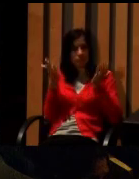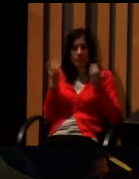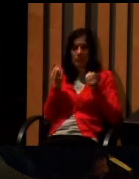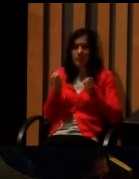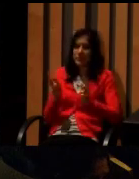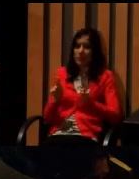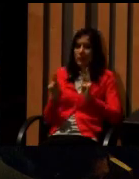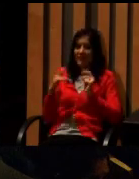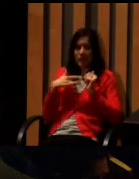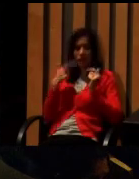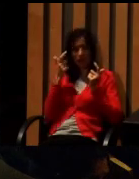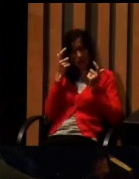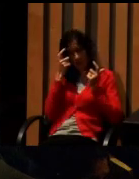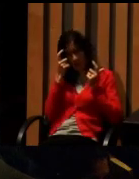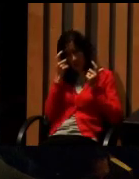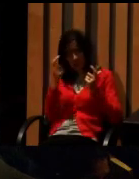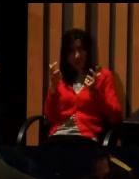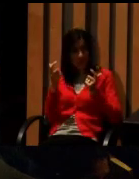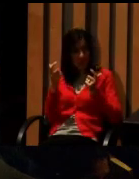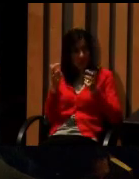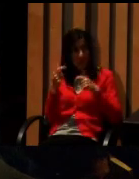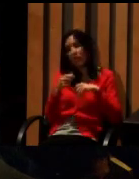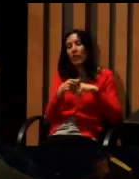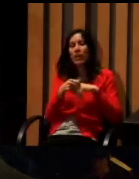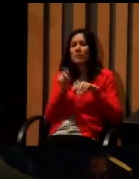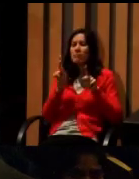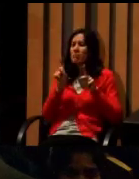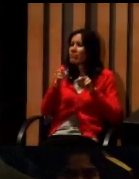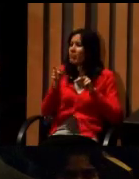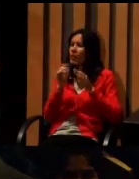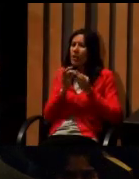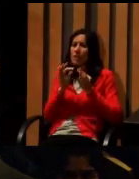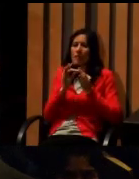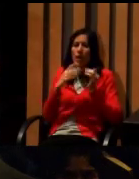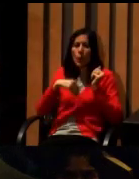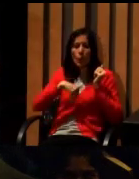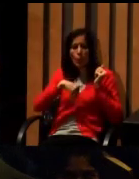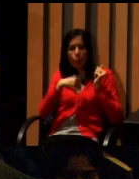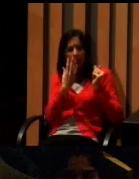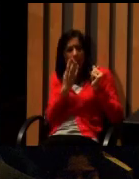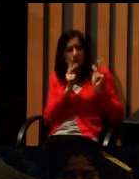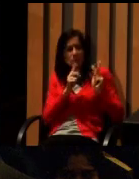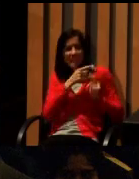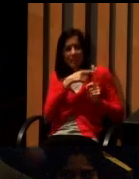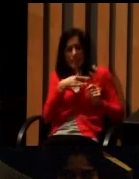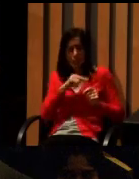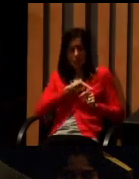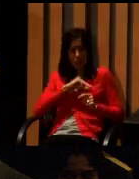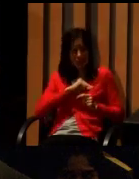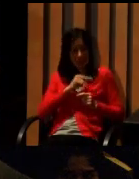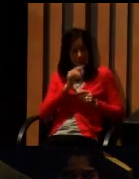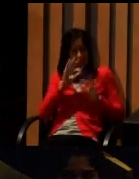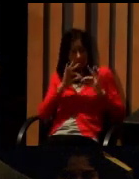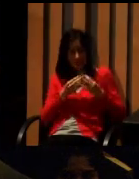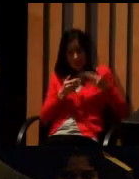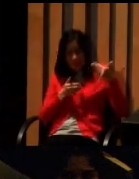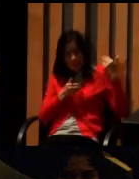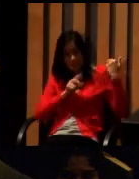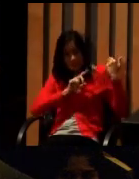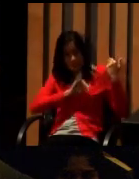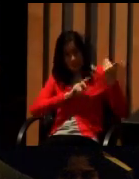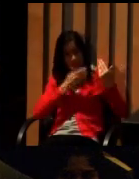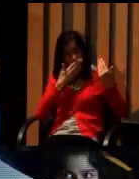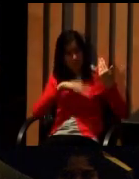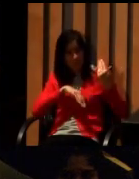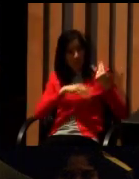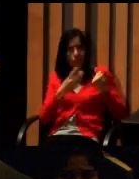And I've heard so many people talk about white privilege, white guilt. I don't think it's really about that. I think